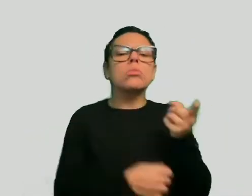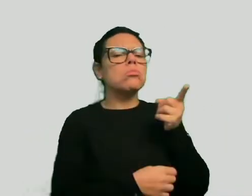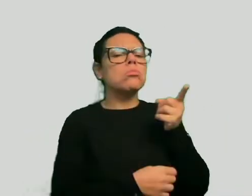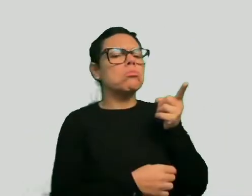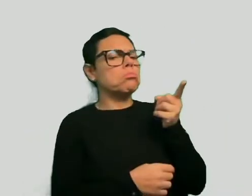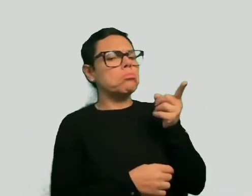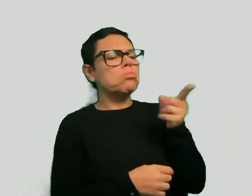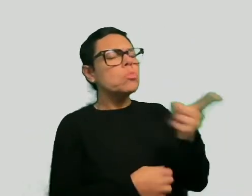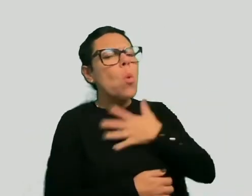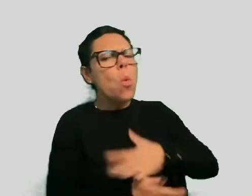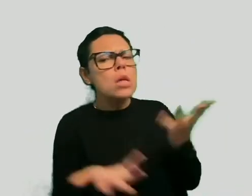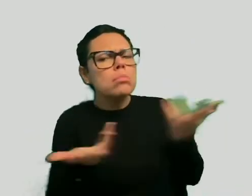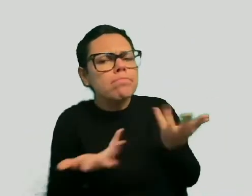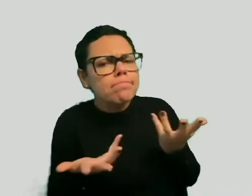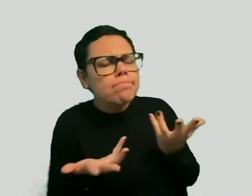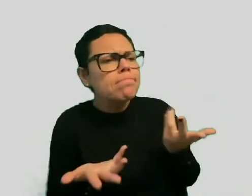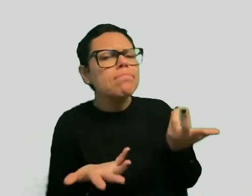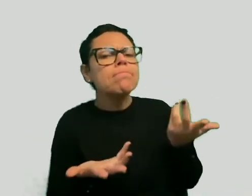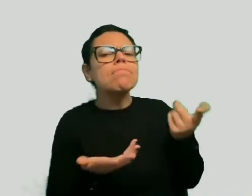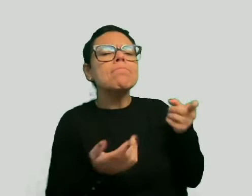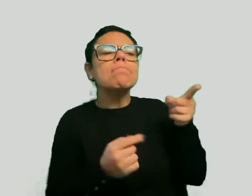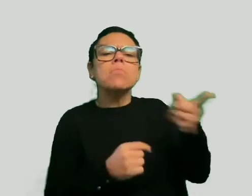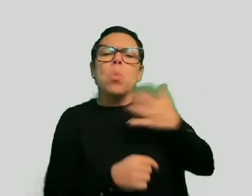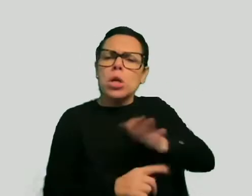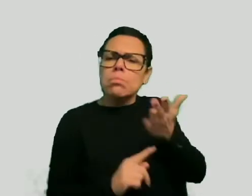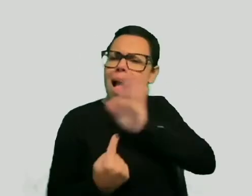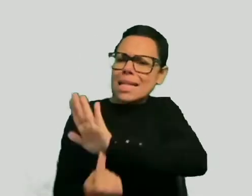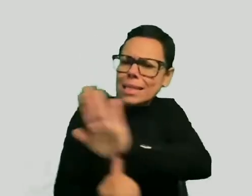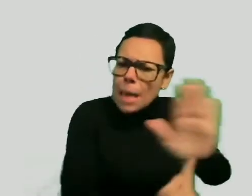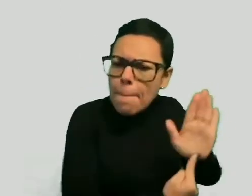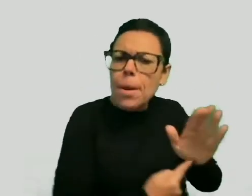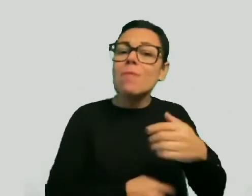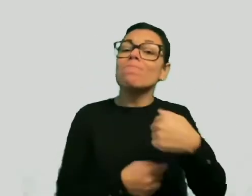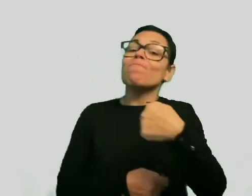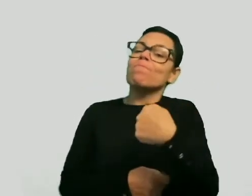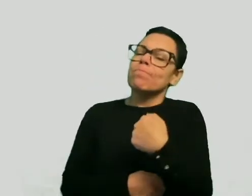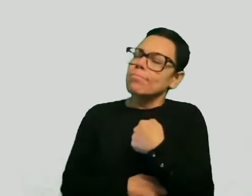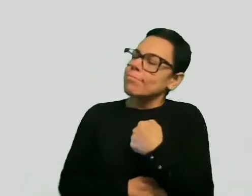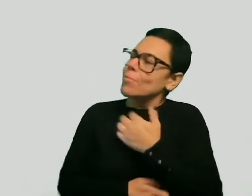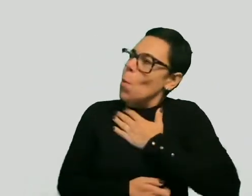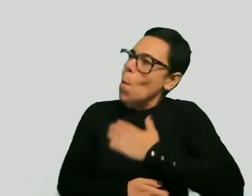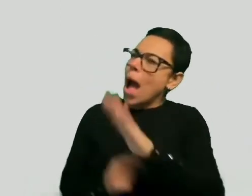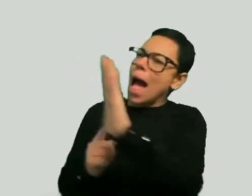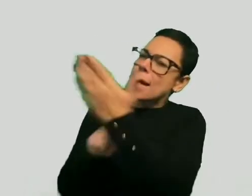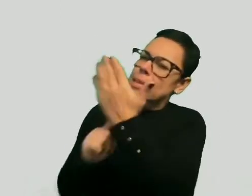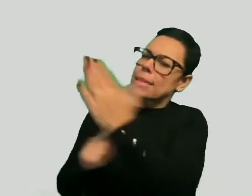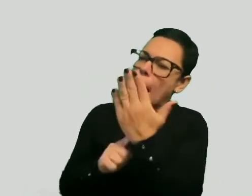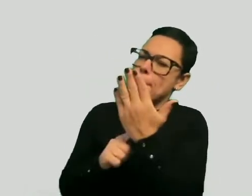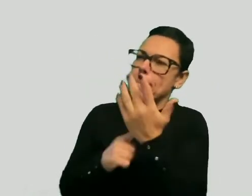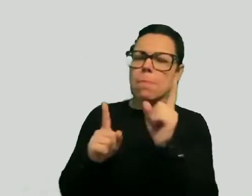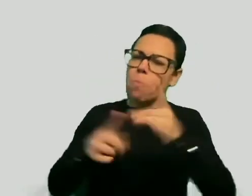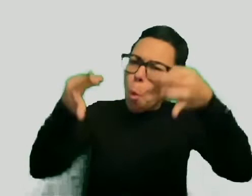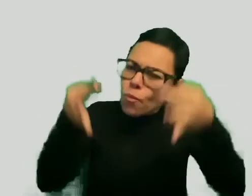or the... Concrete examples would be nice, actually. Concrete examples. Well, we're going to remind all speakers to be as concrete as they